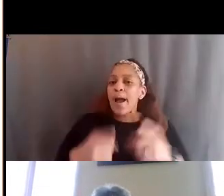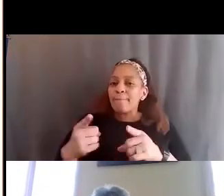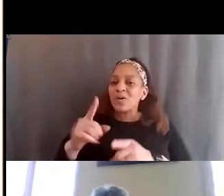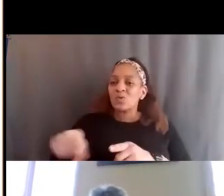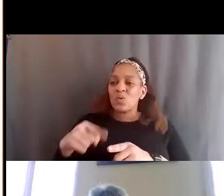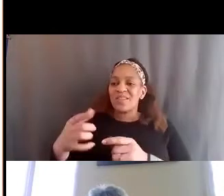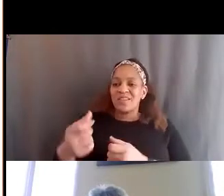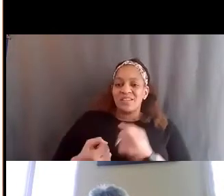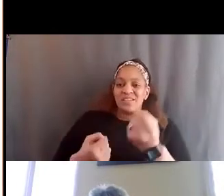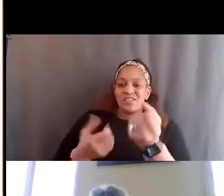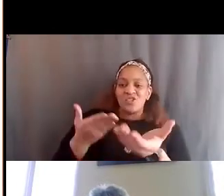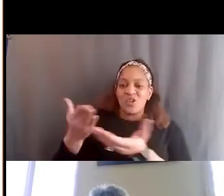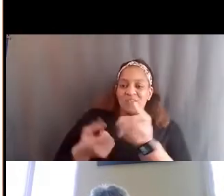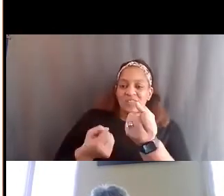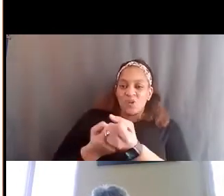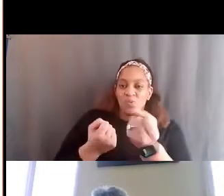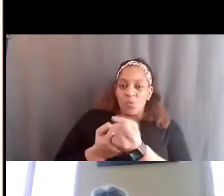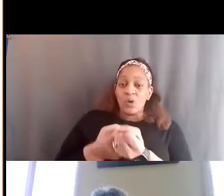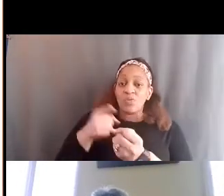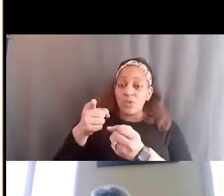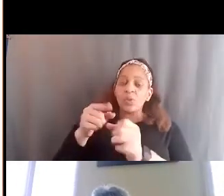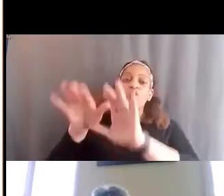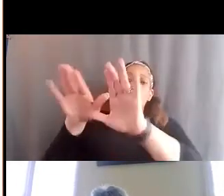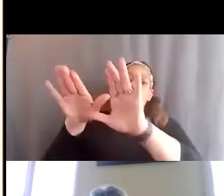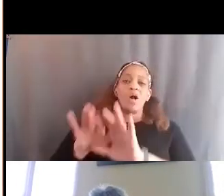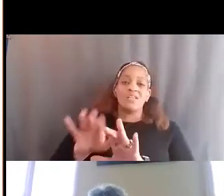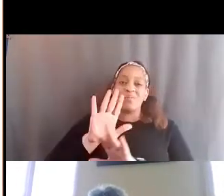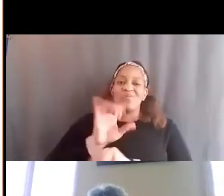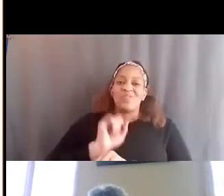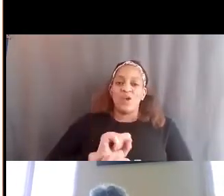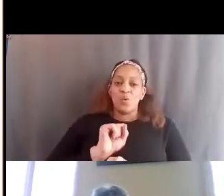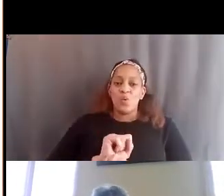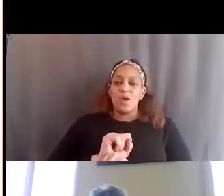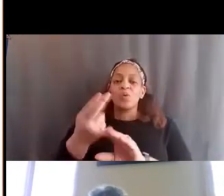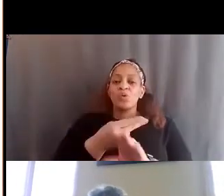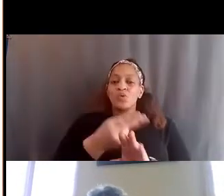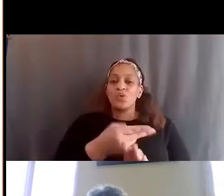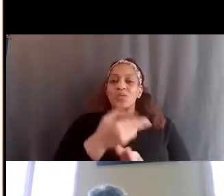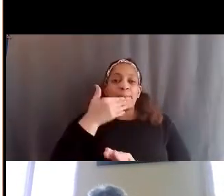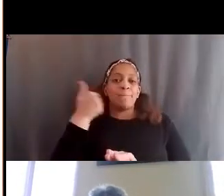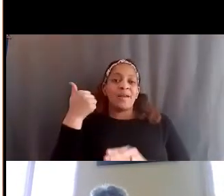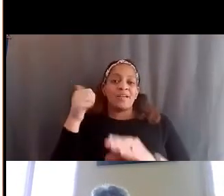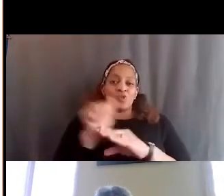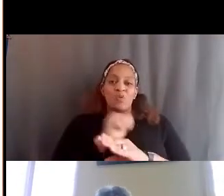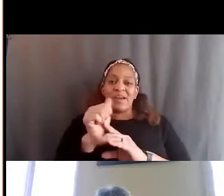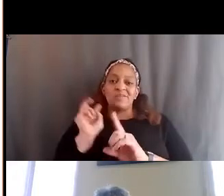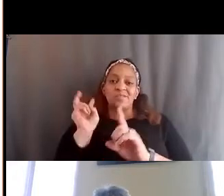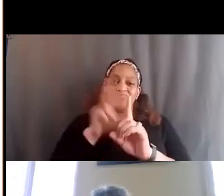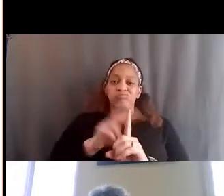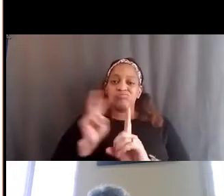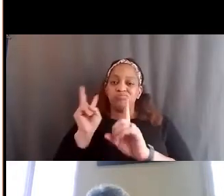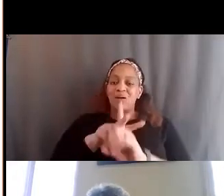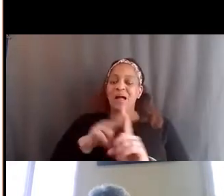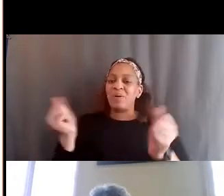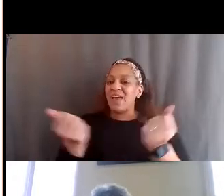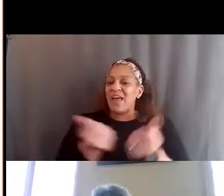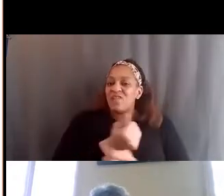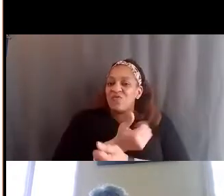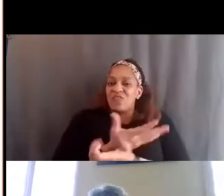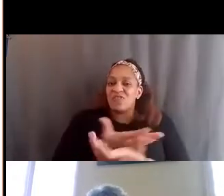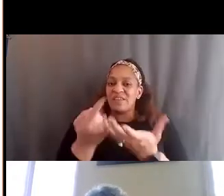provider is really good at what they do, when they use best practices in everything they do. The more